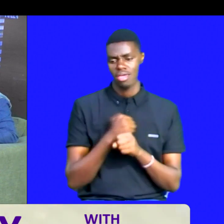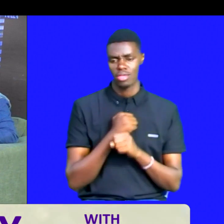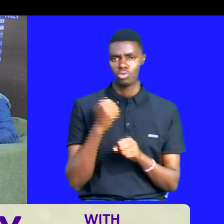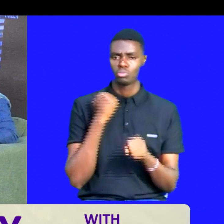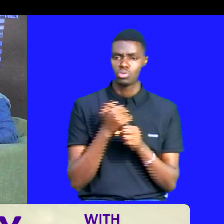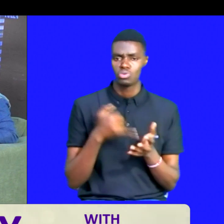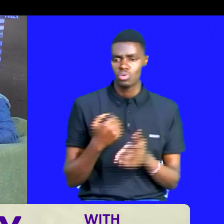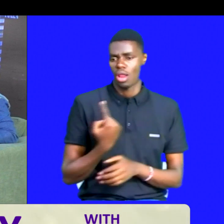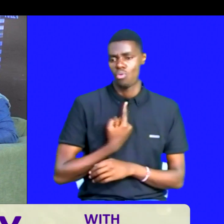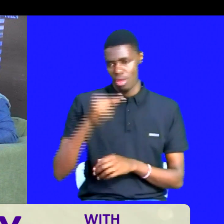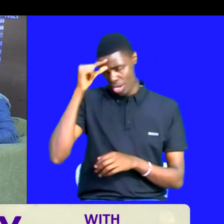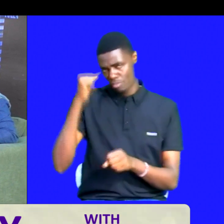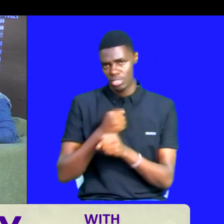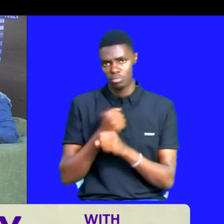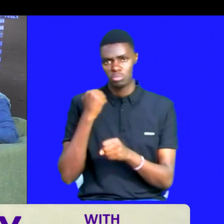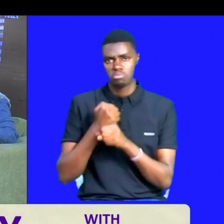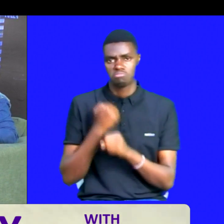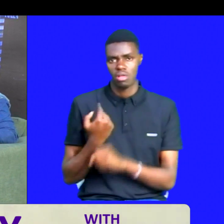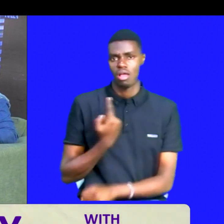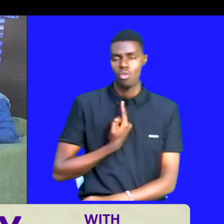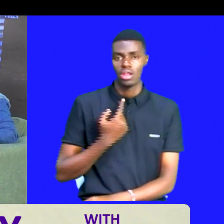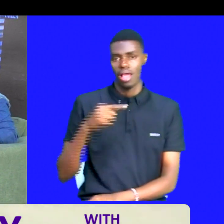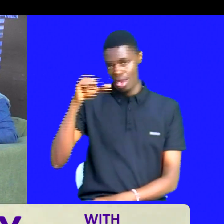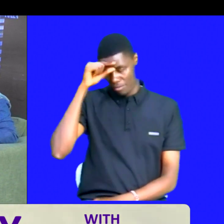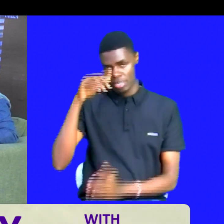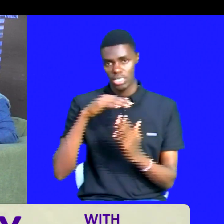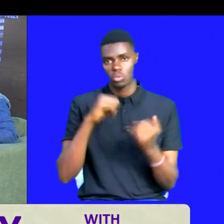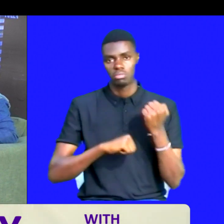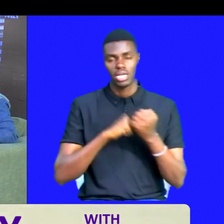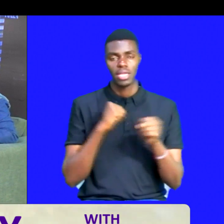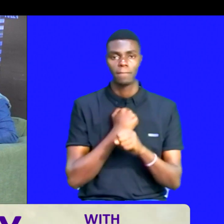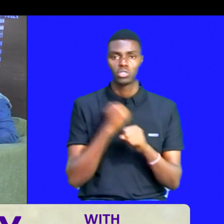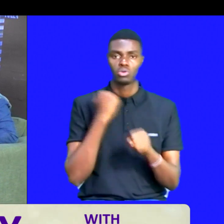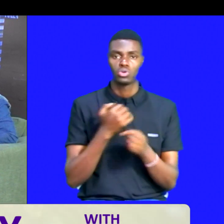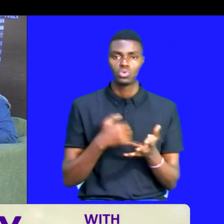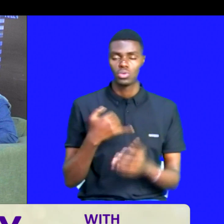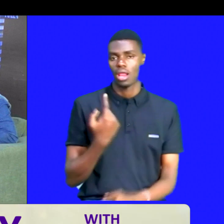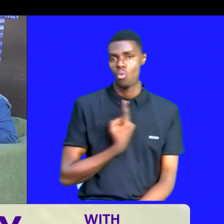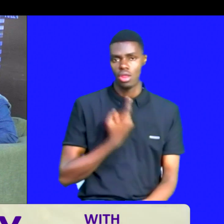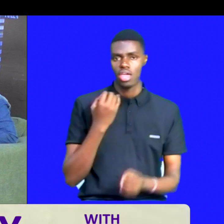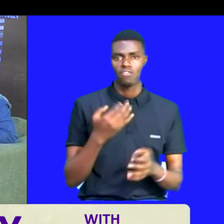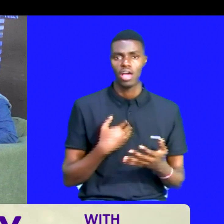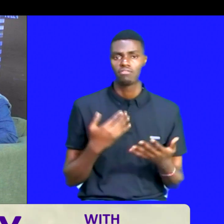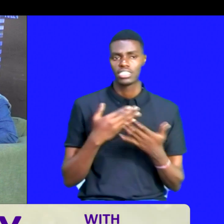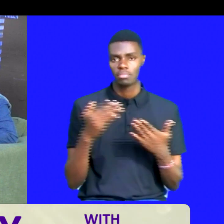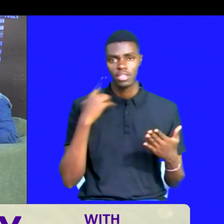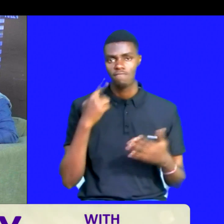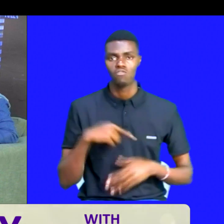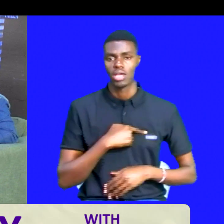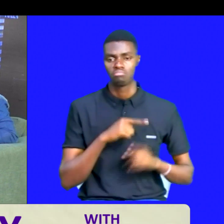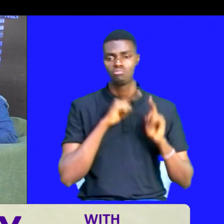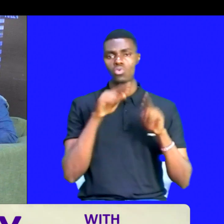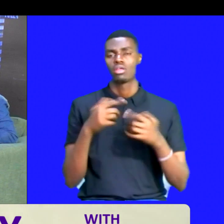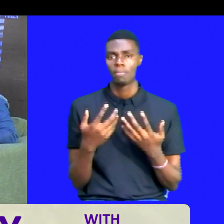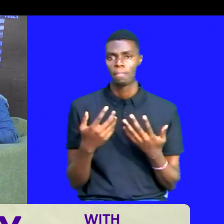the government cannot do it alone. Right. Despite that the government is our main sponsor, they cannot do it alone. Even if we have something in store for us, if we go to the government that